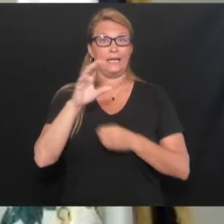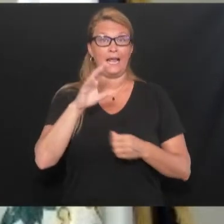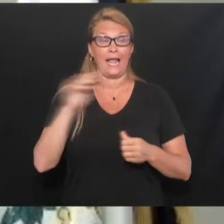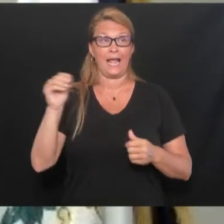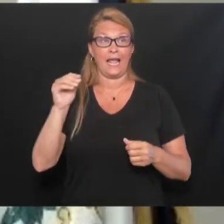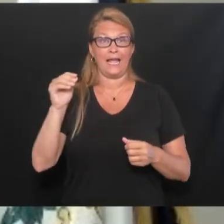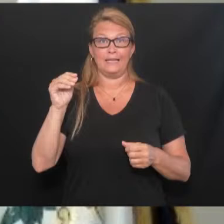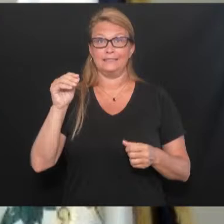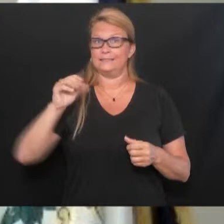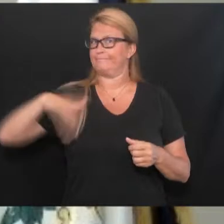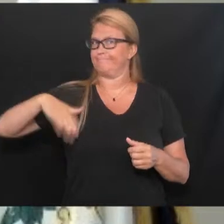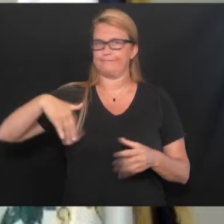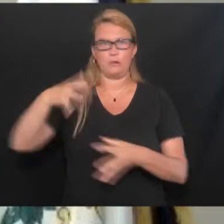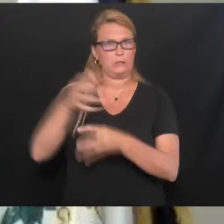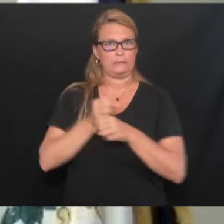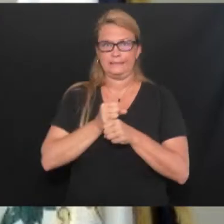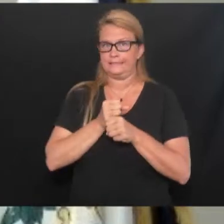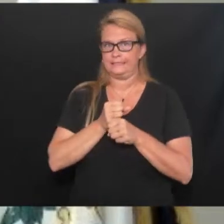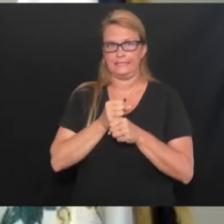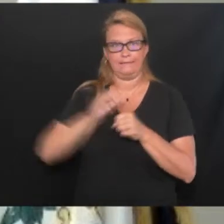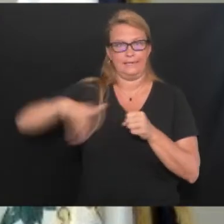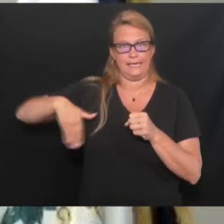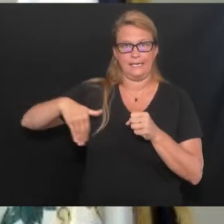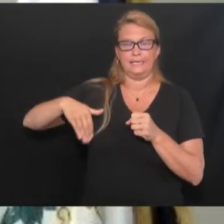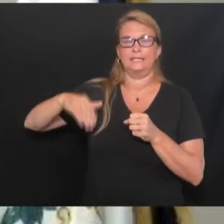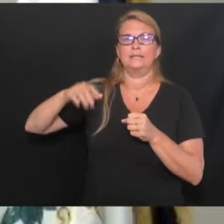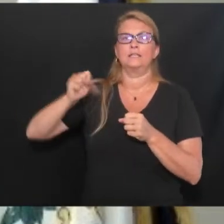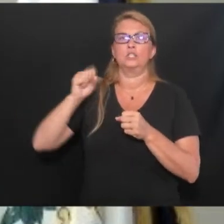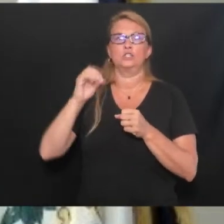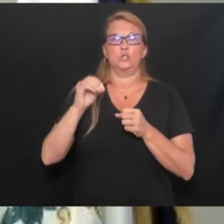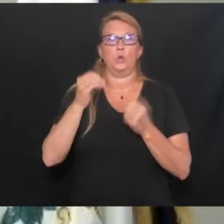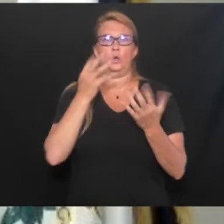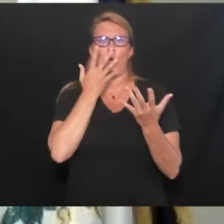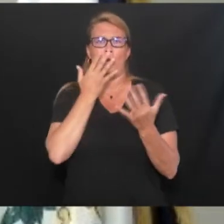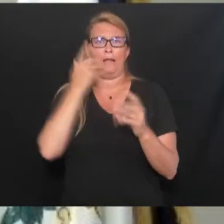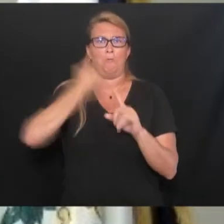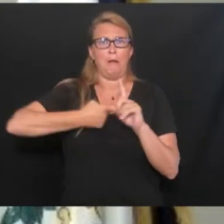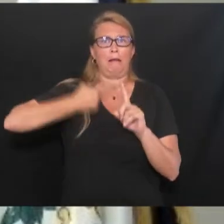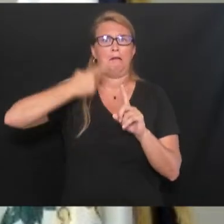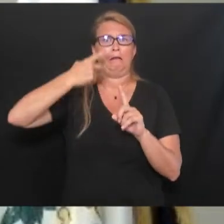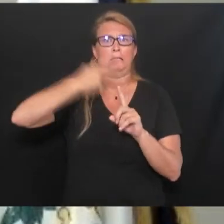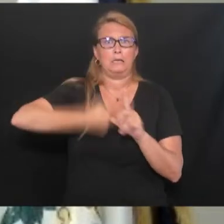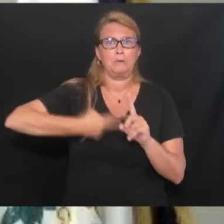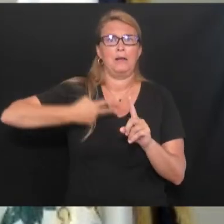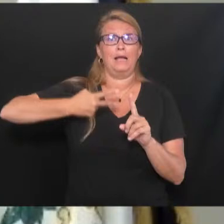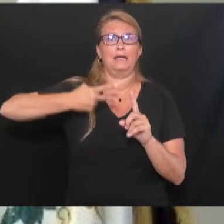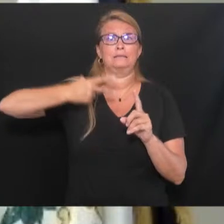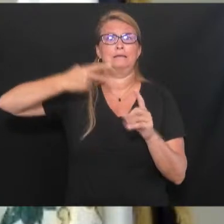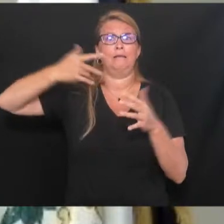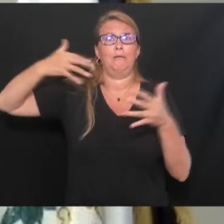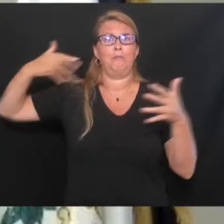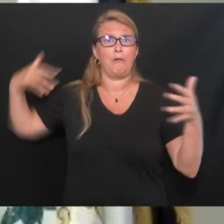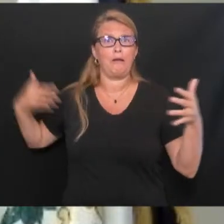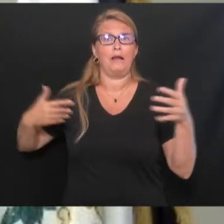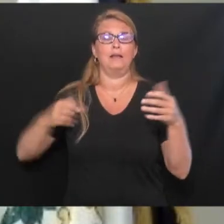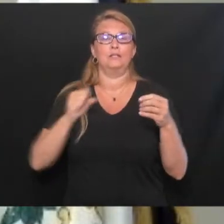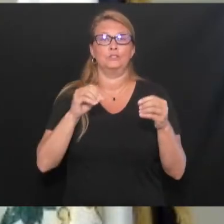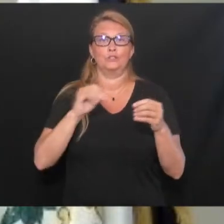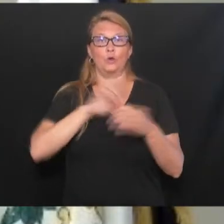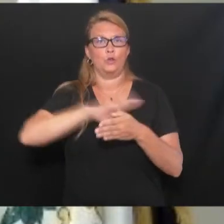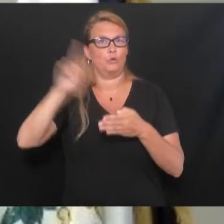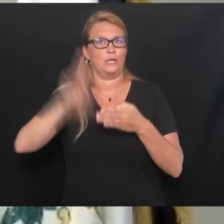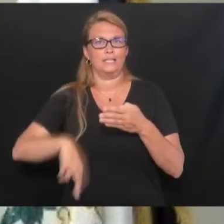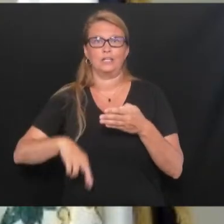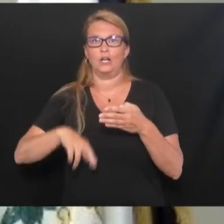the state. The issue involved labs dating back several months. One lab in particular, results were not received